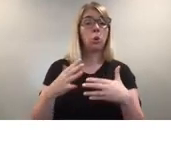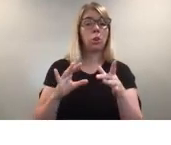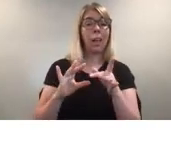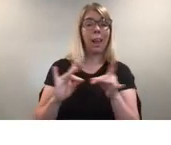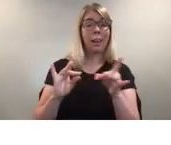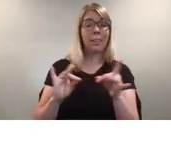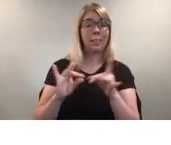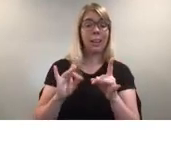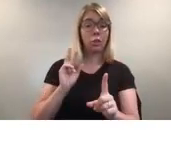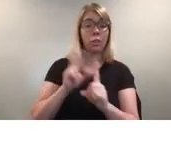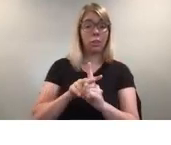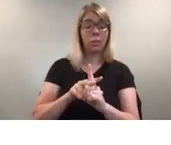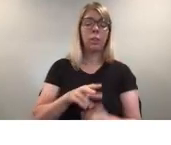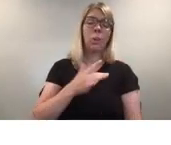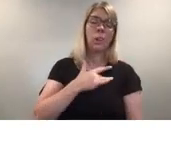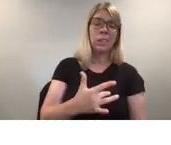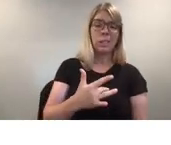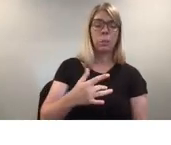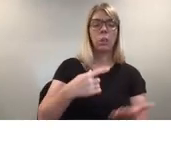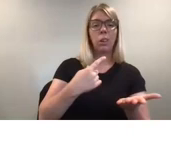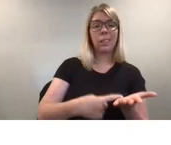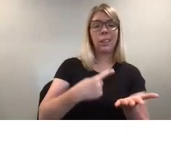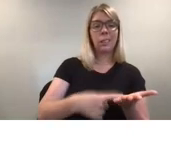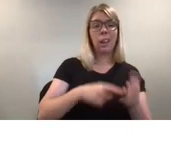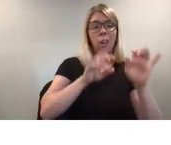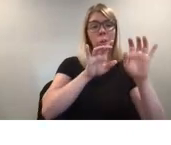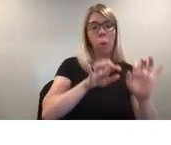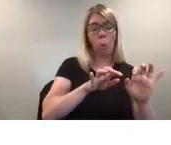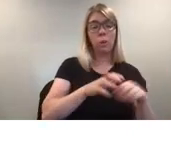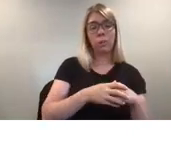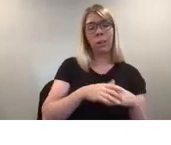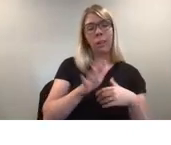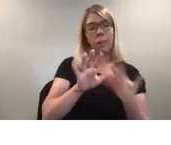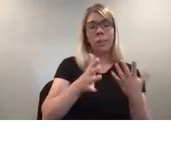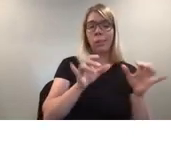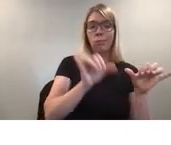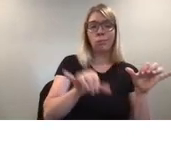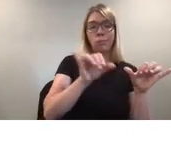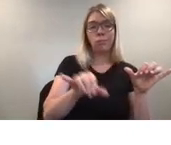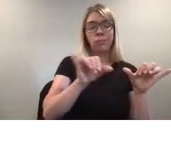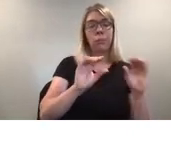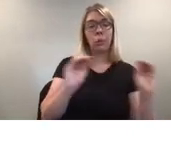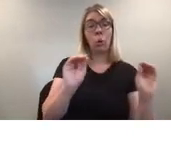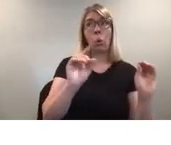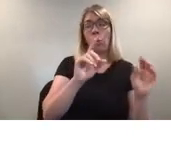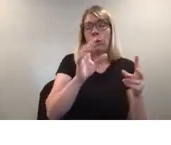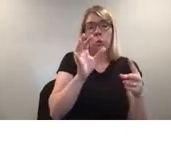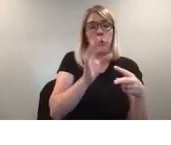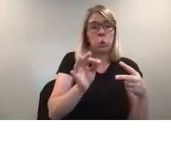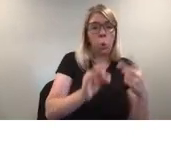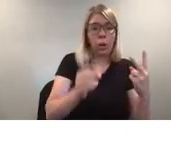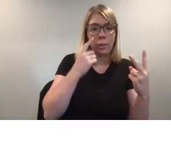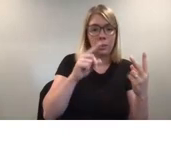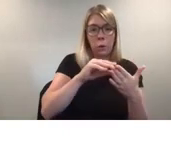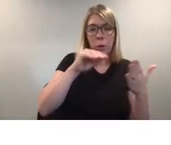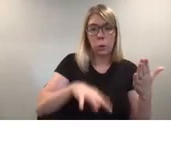think about a typical discussion board post assignment, we know that they're pretty prescriptive. There's no real choice for students built into the